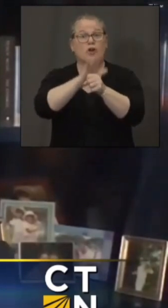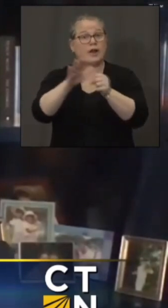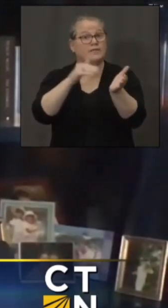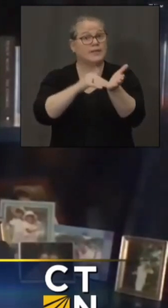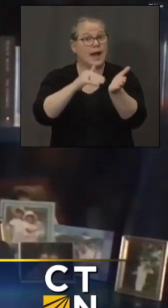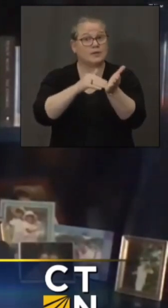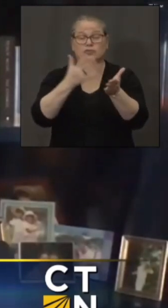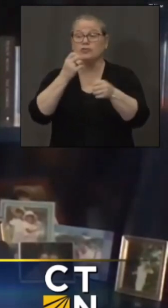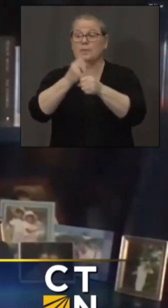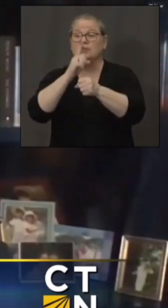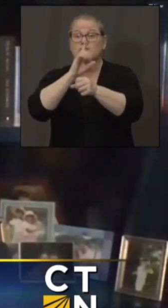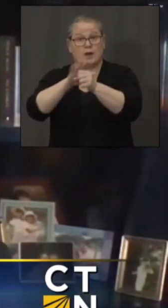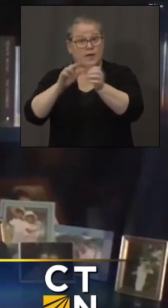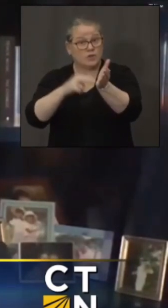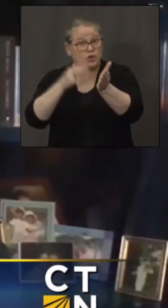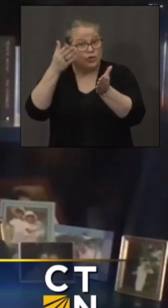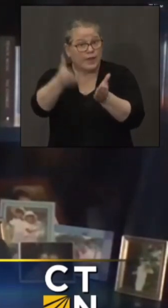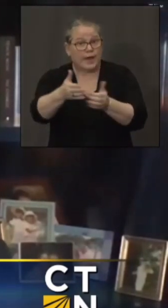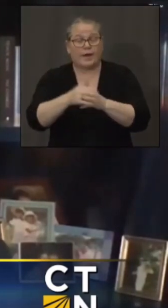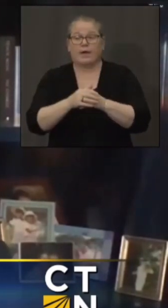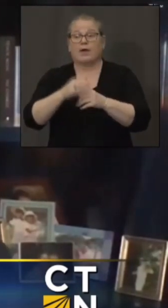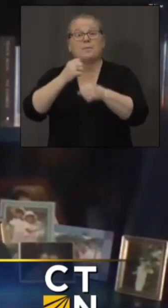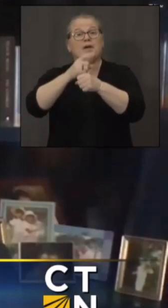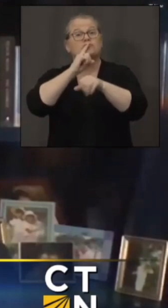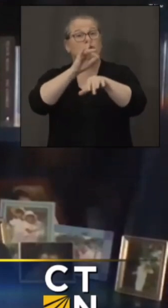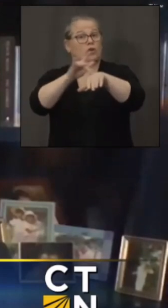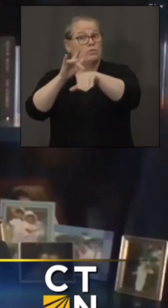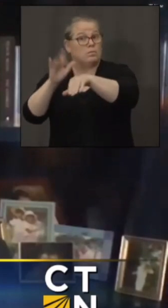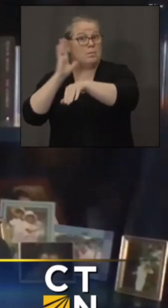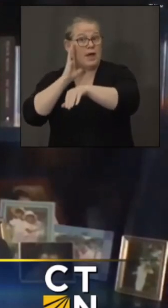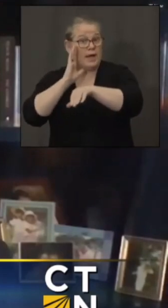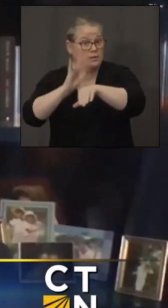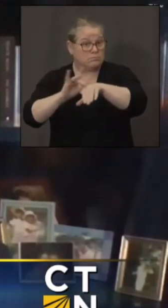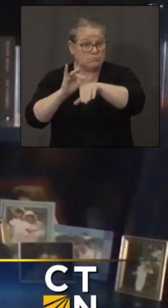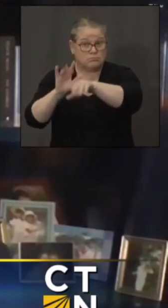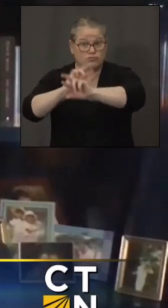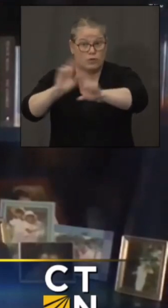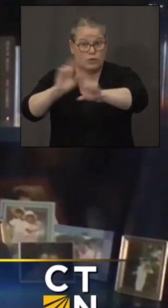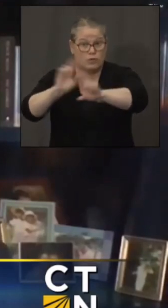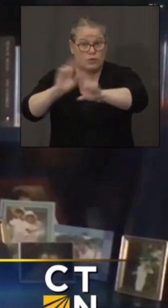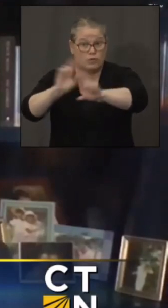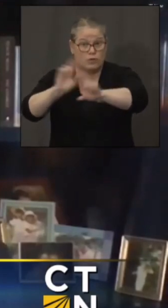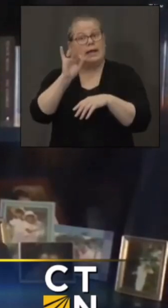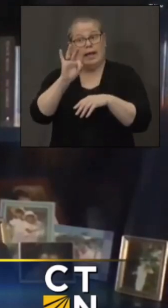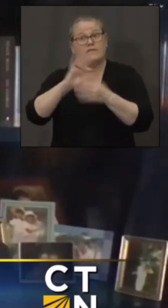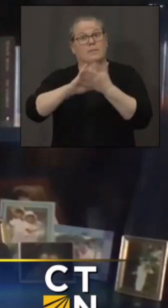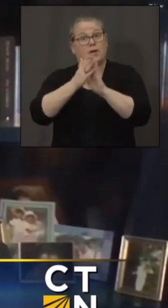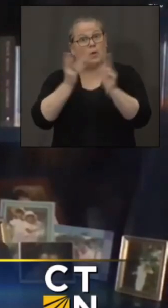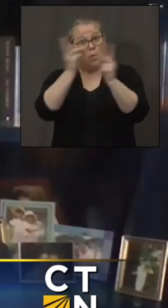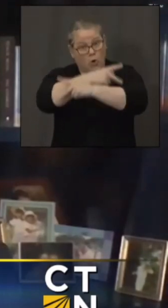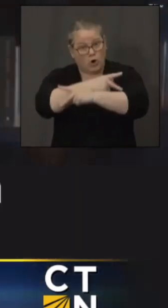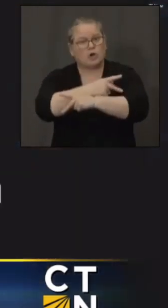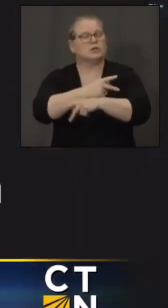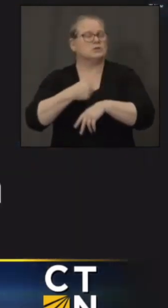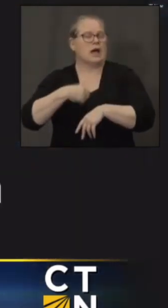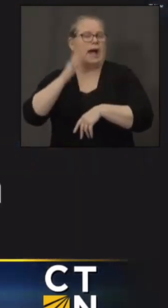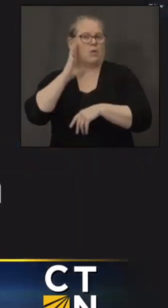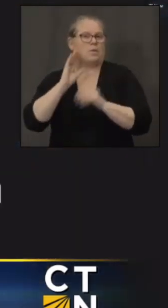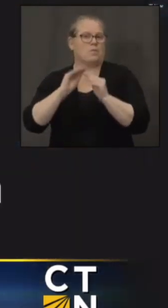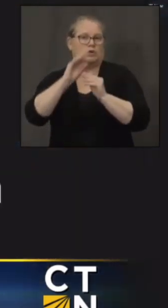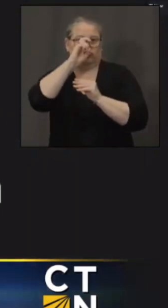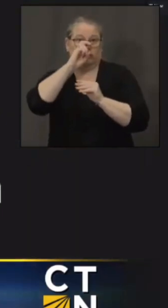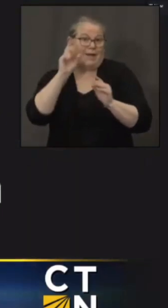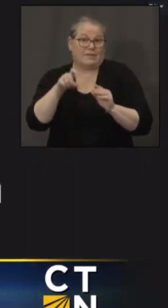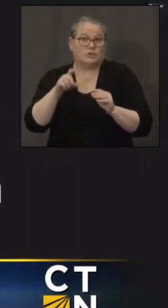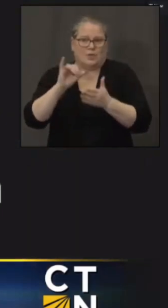we're getting very close, we had to do something more restrictive, that would be what would determine for me. And so with hospitalization,